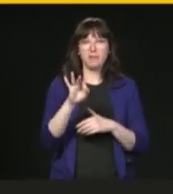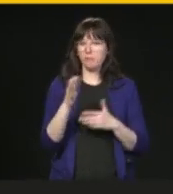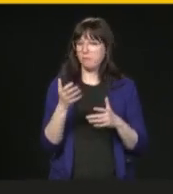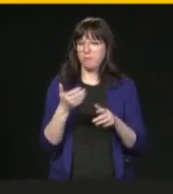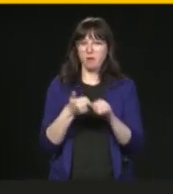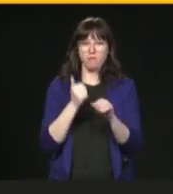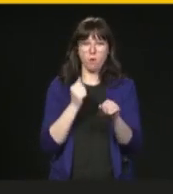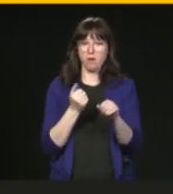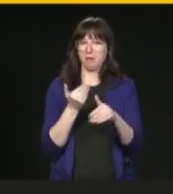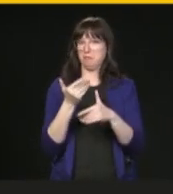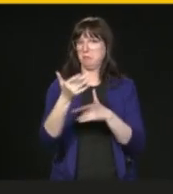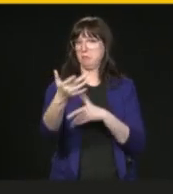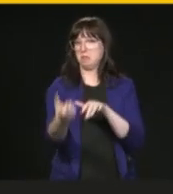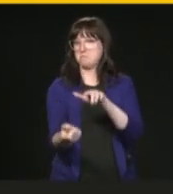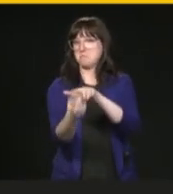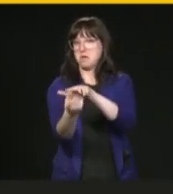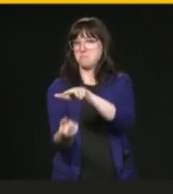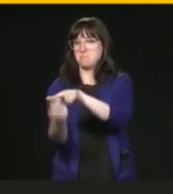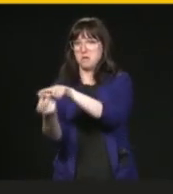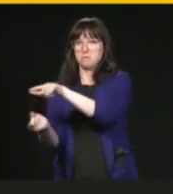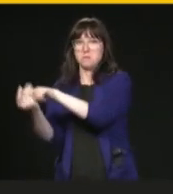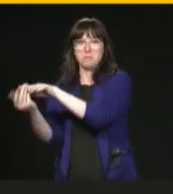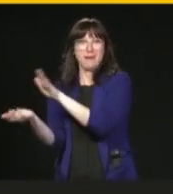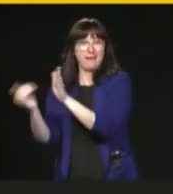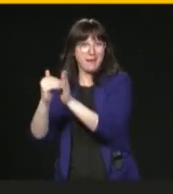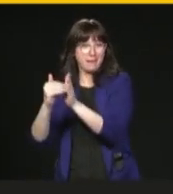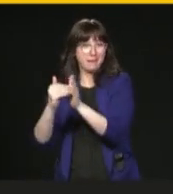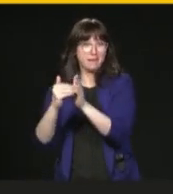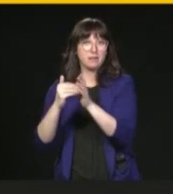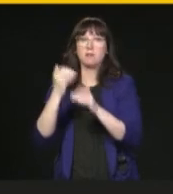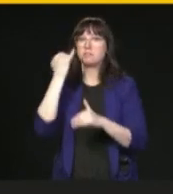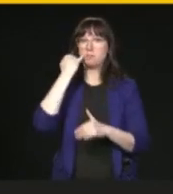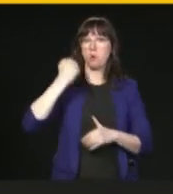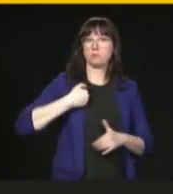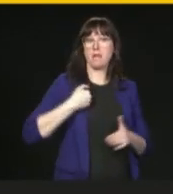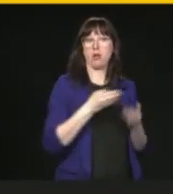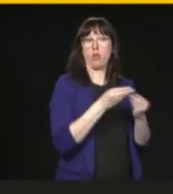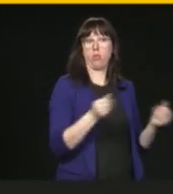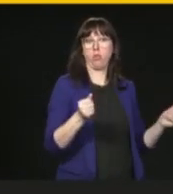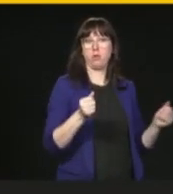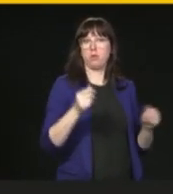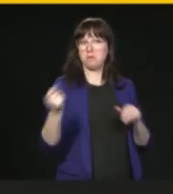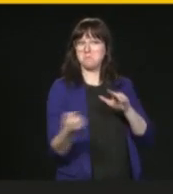of the virus in several months, once we've controlled it in Canada,